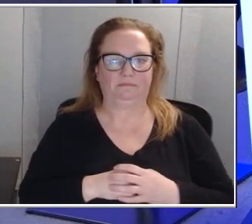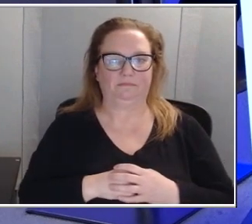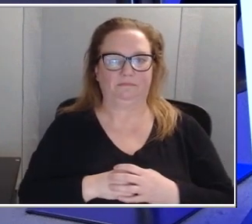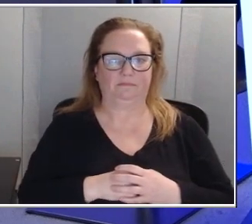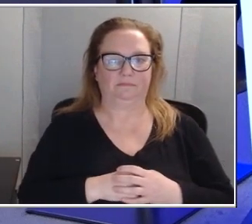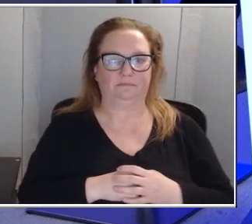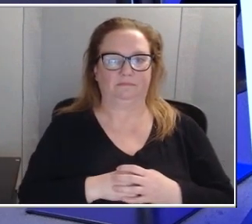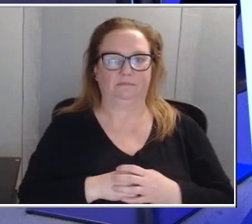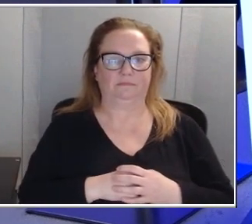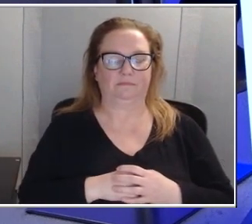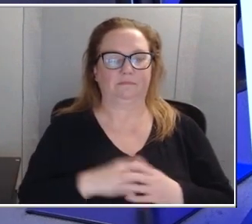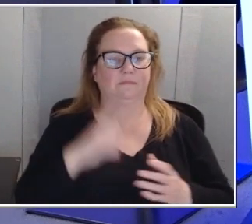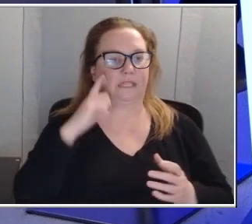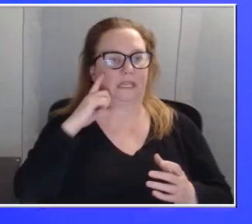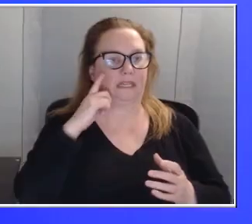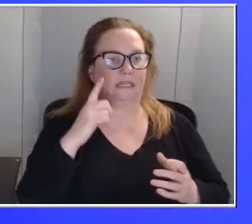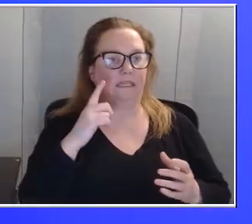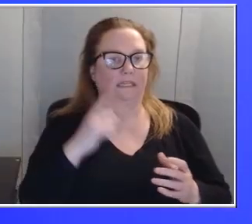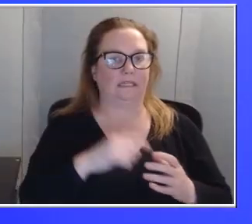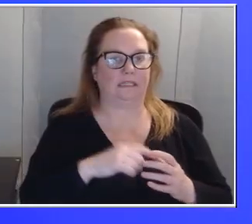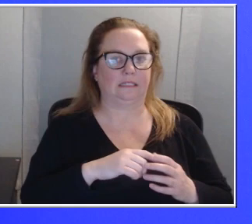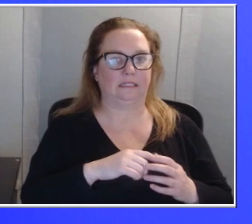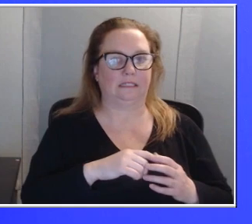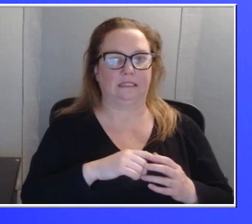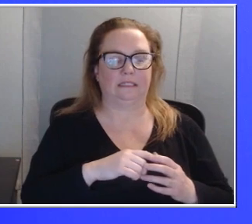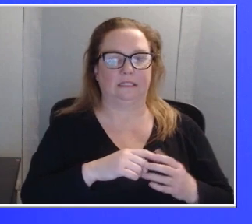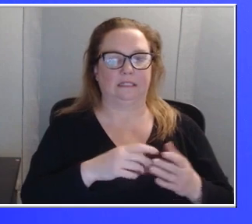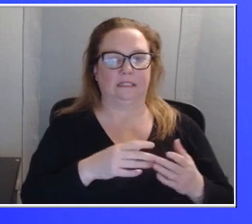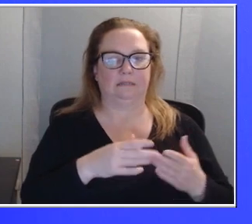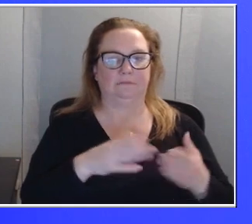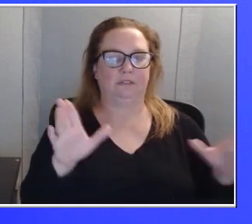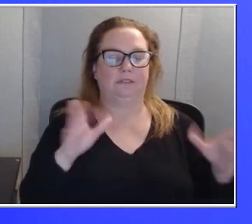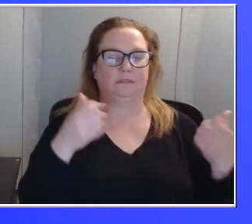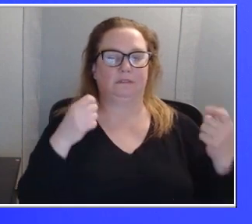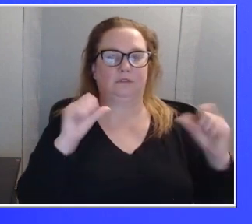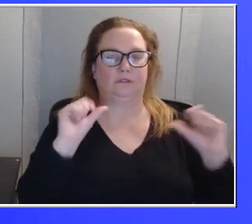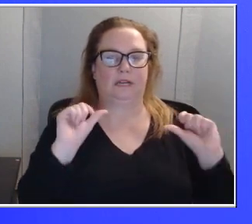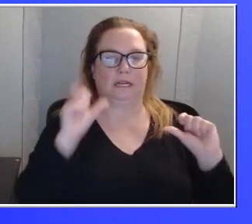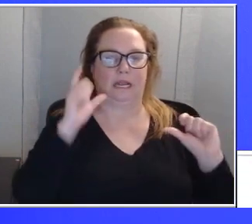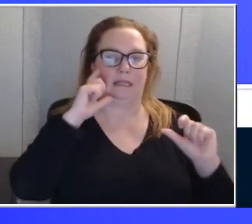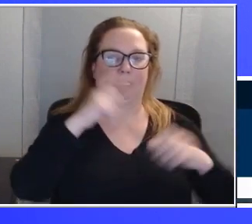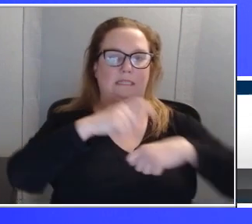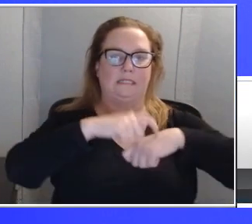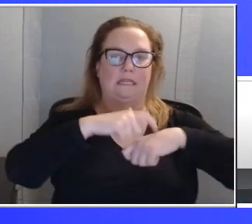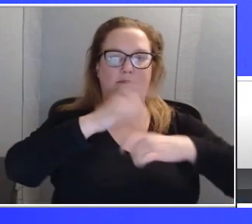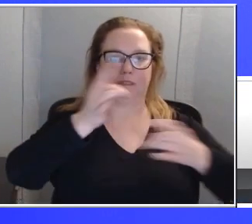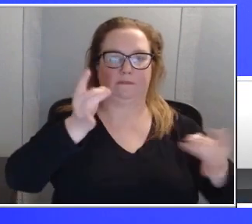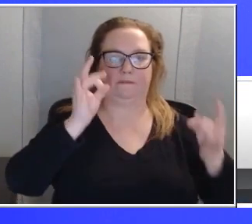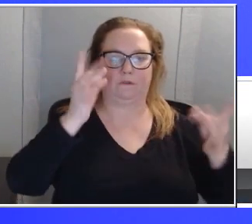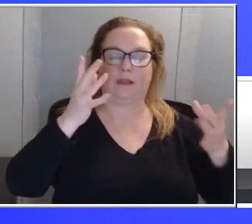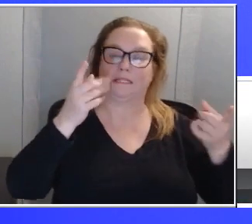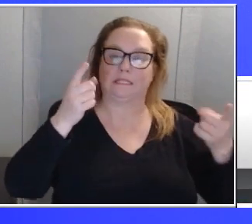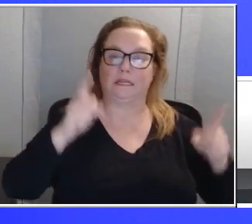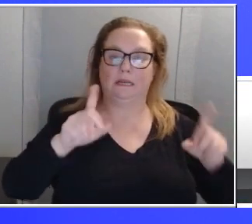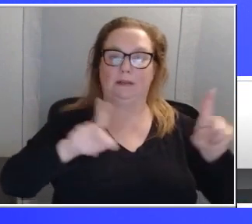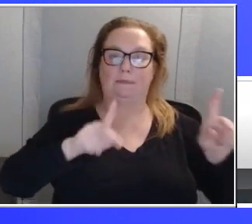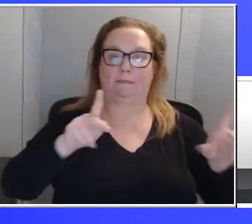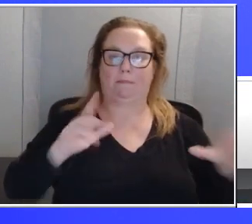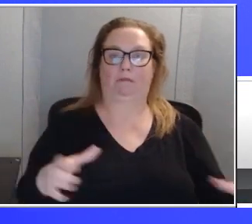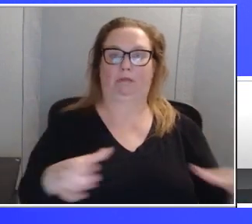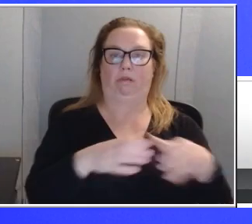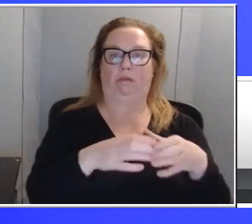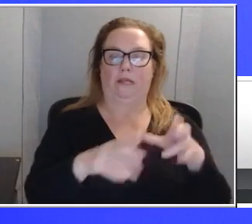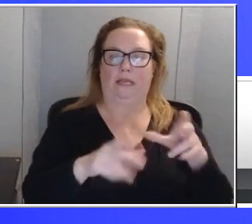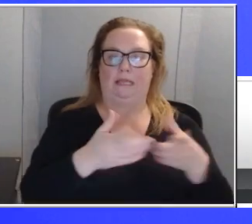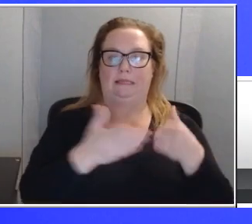I think, and I'm just kind of spitballing here. Yes. But I think in times of crisis, people gravitate towards things